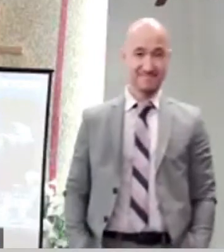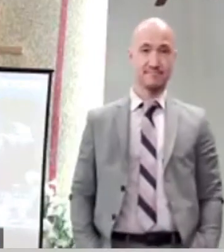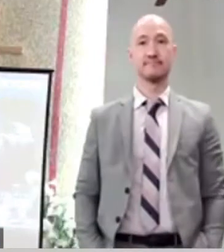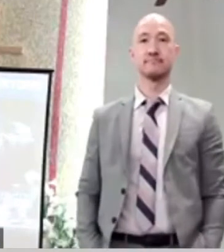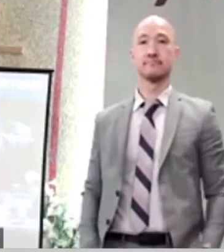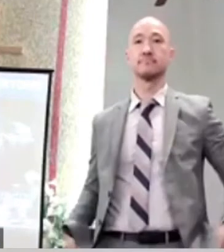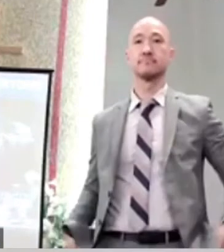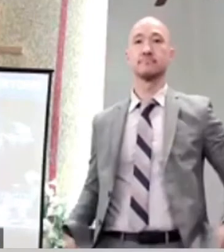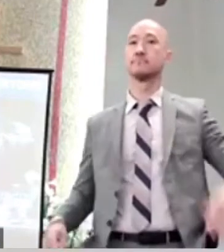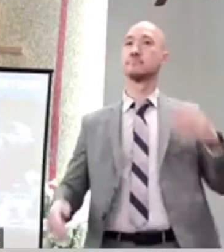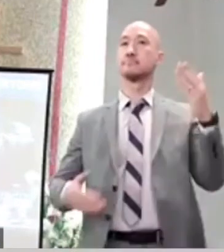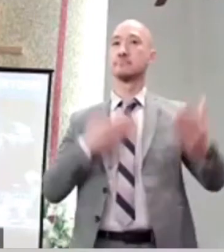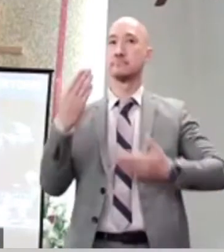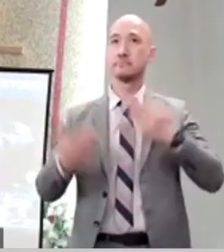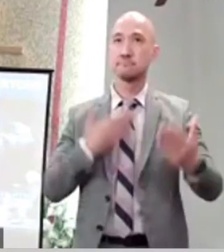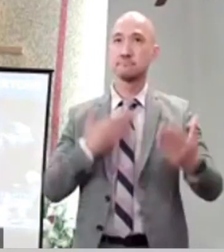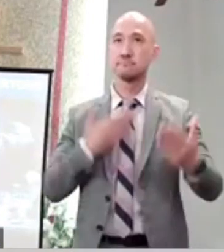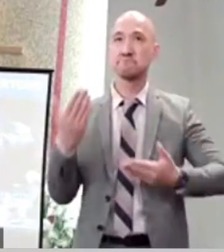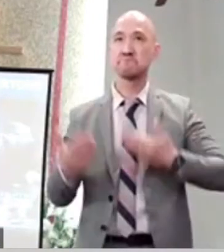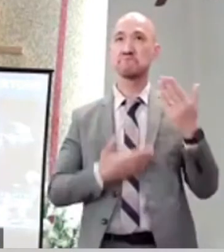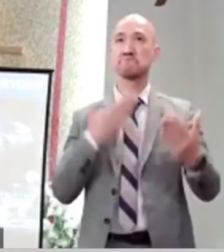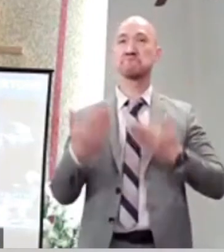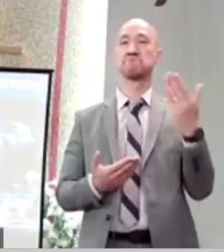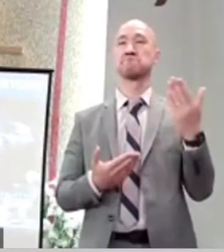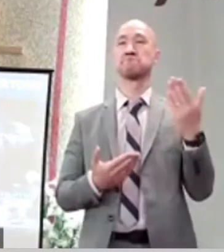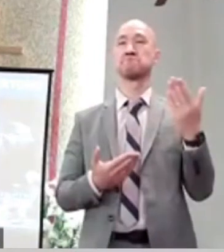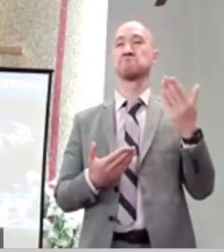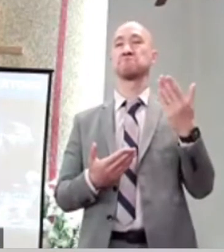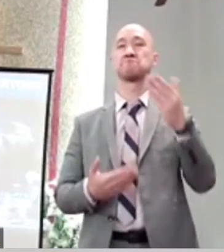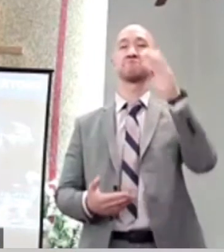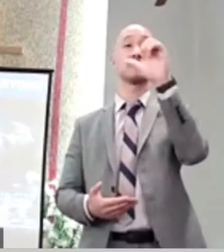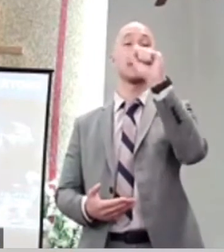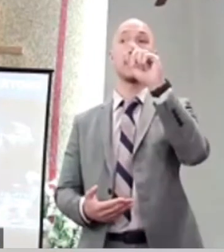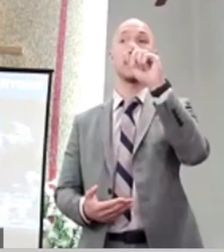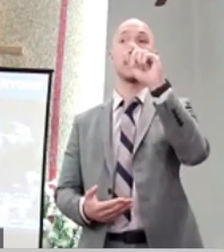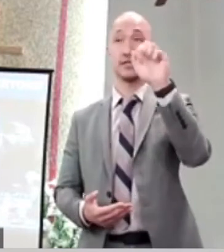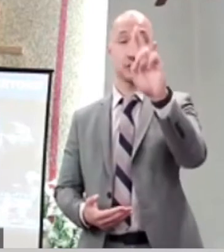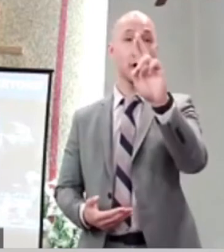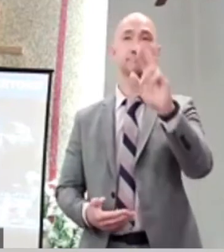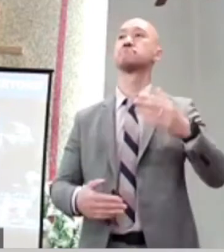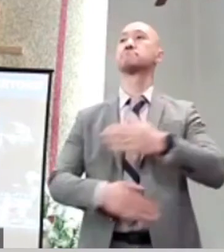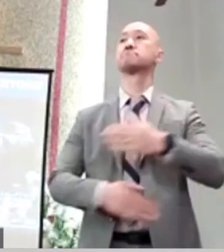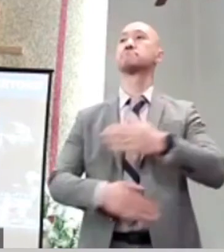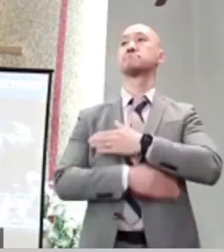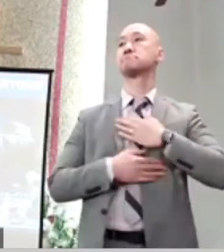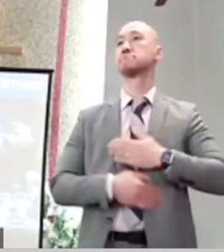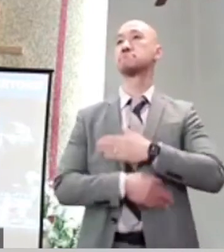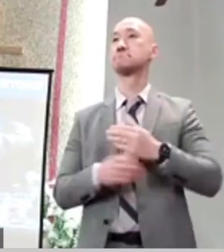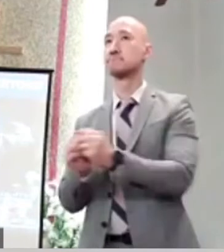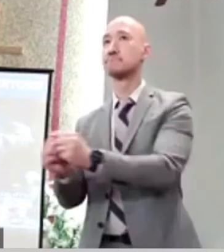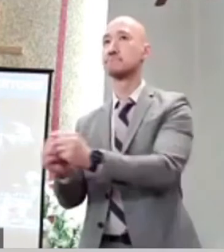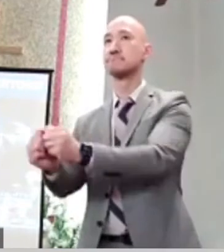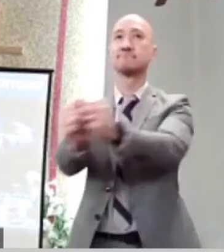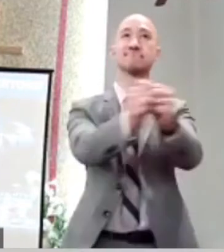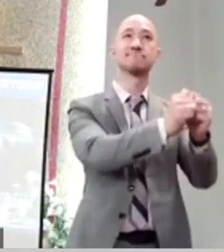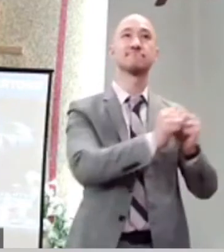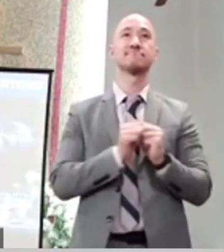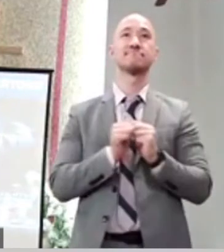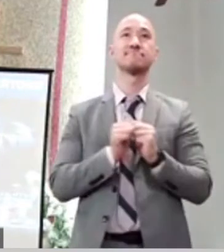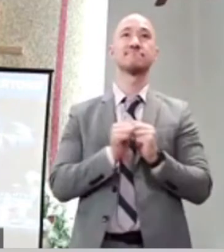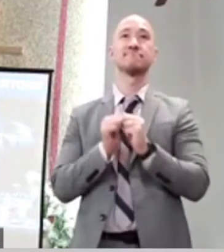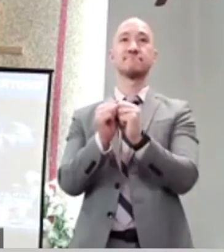Happy Resurrection Sunday, everybody. It's a pleasure to be here with you all, welcoming you all